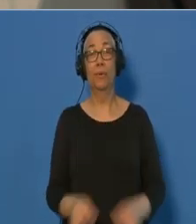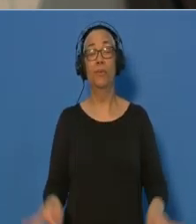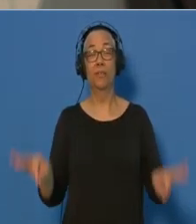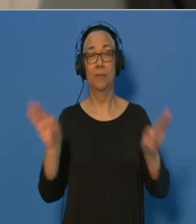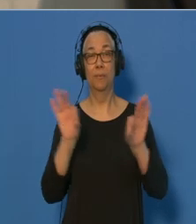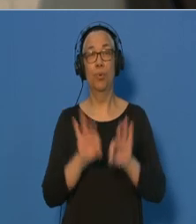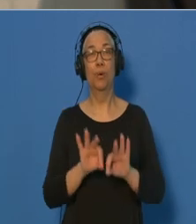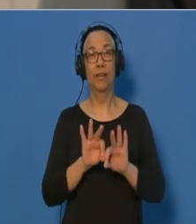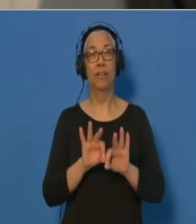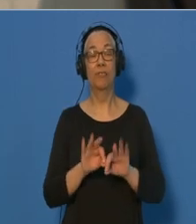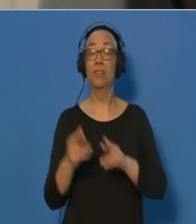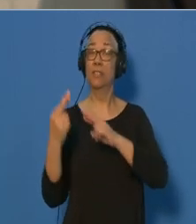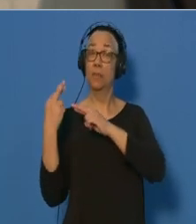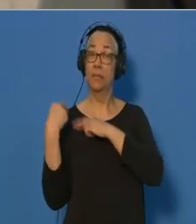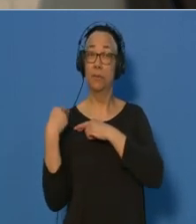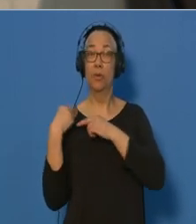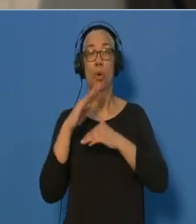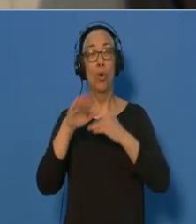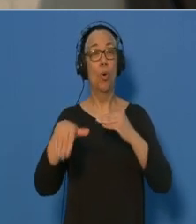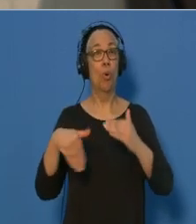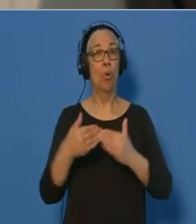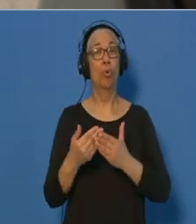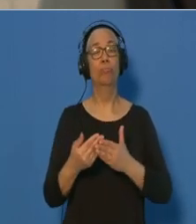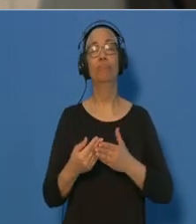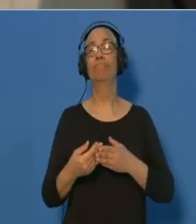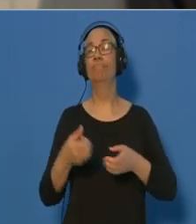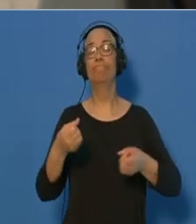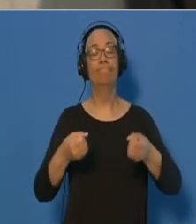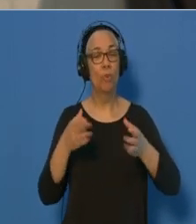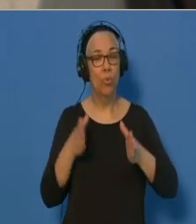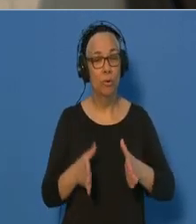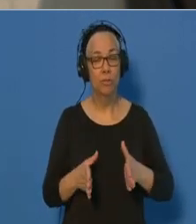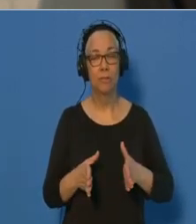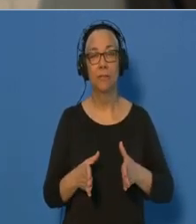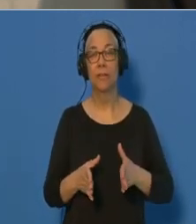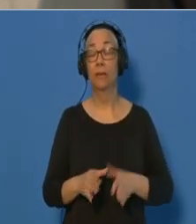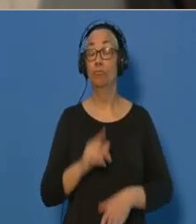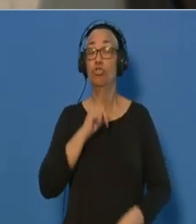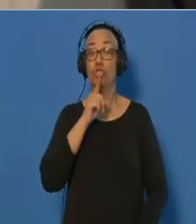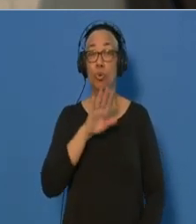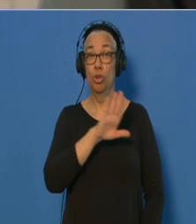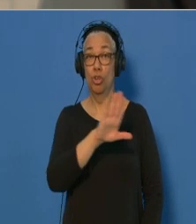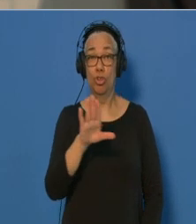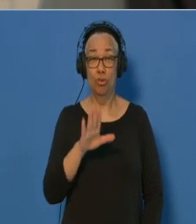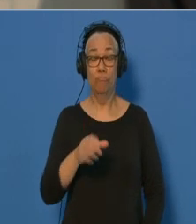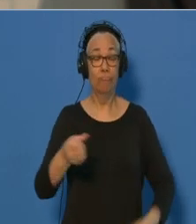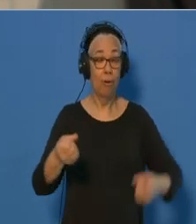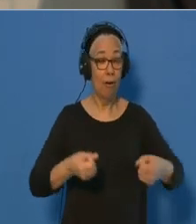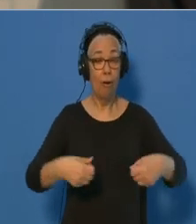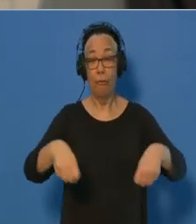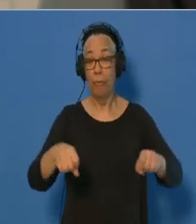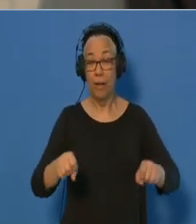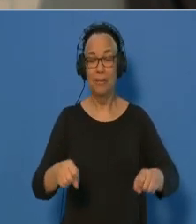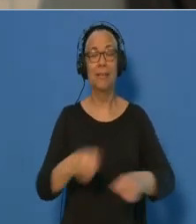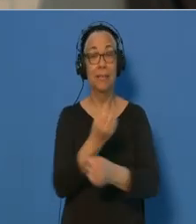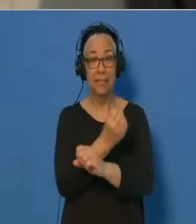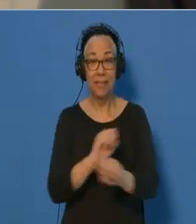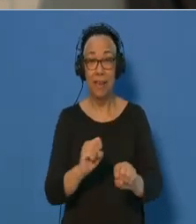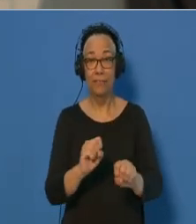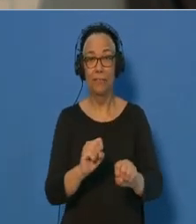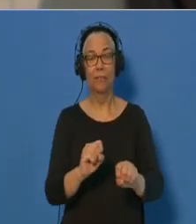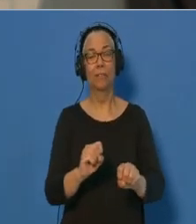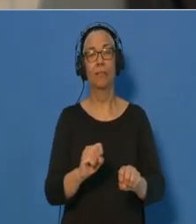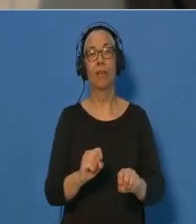importance and the responsibility of all vehicle owners to make sure that your vehicle is safe to drive. Before